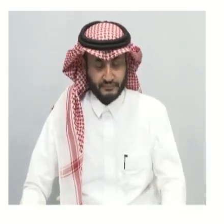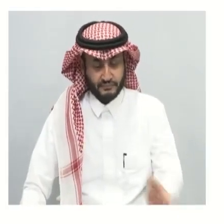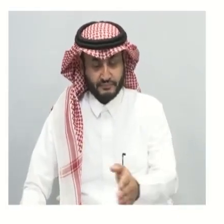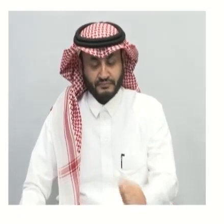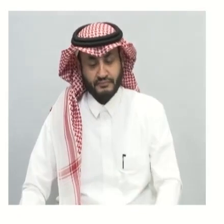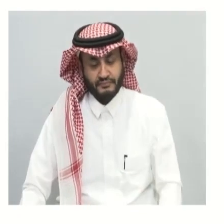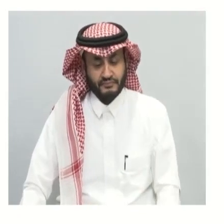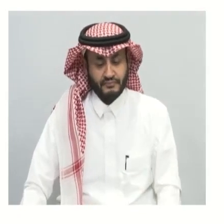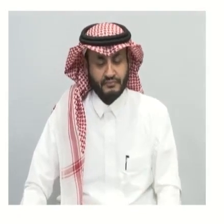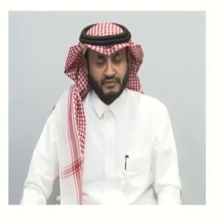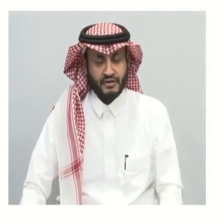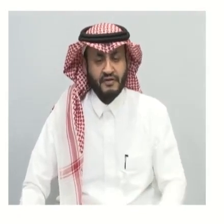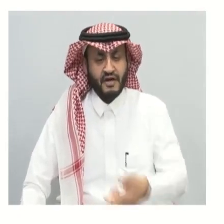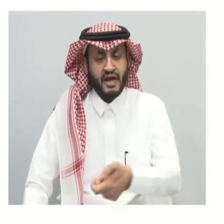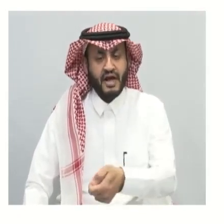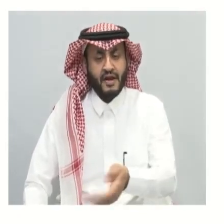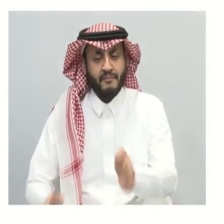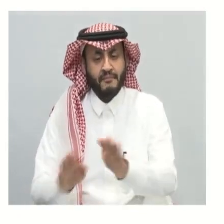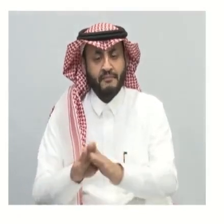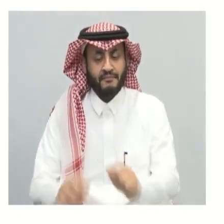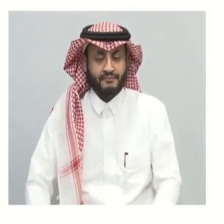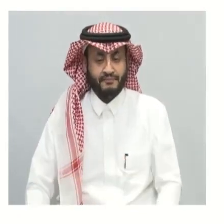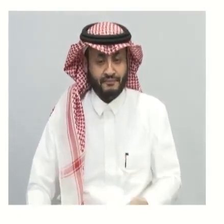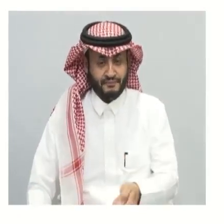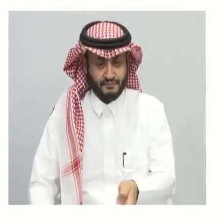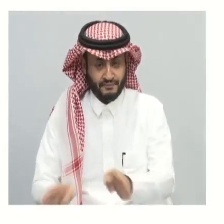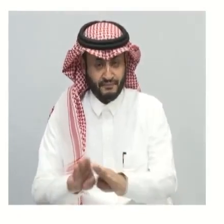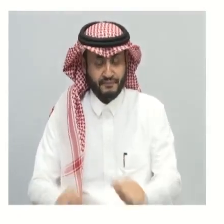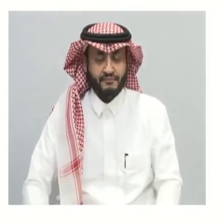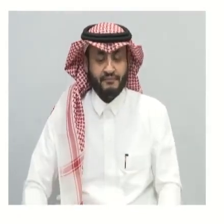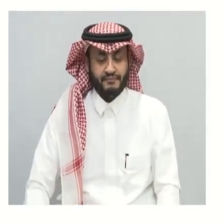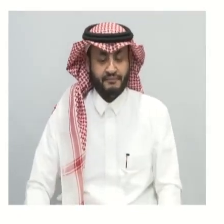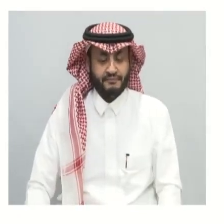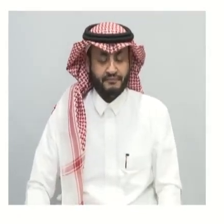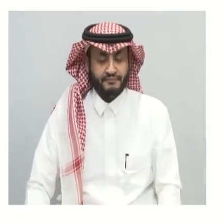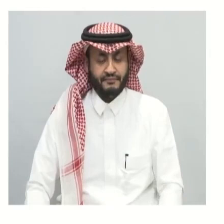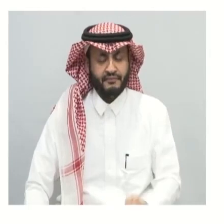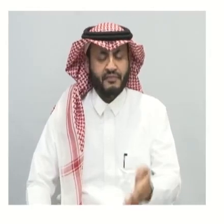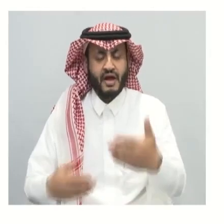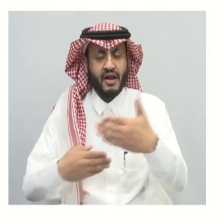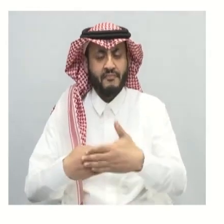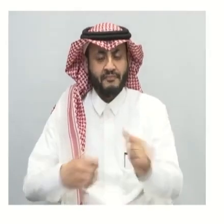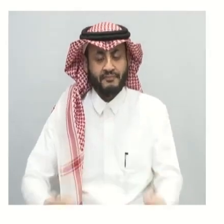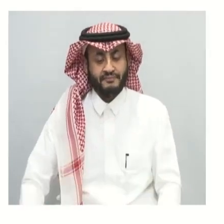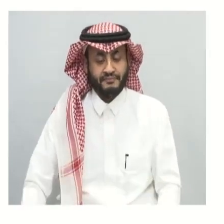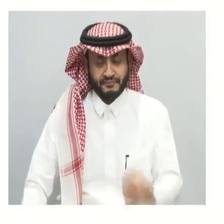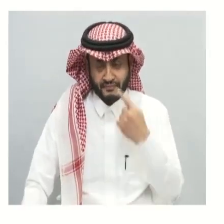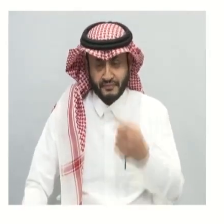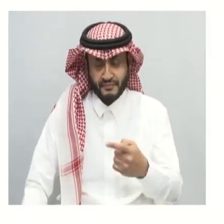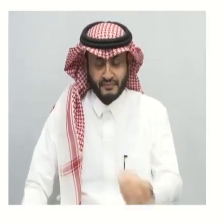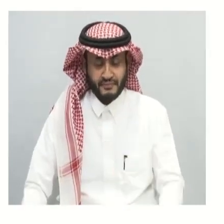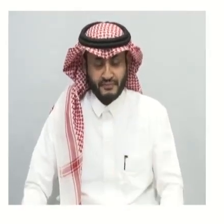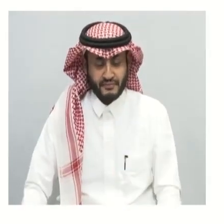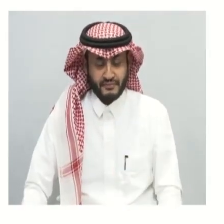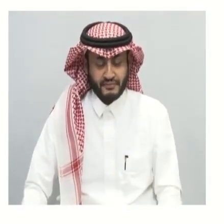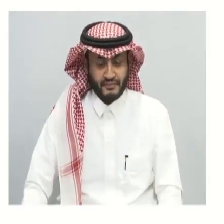If we're having turn off, when you are turning off, you're not using the TV. So the sentence can be,